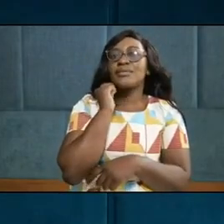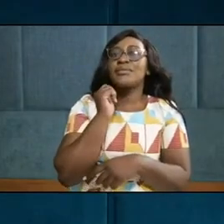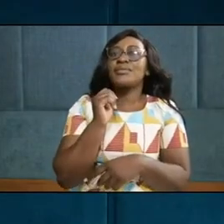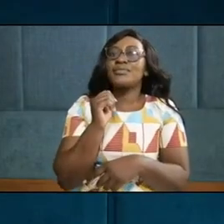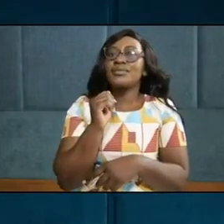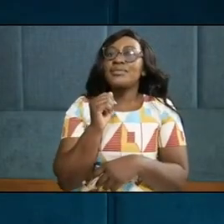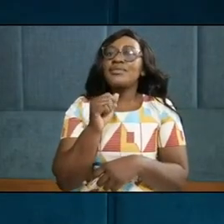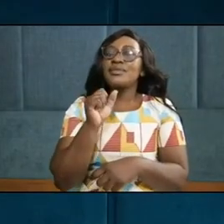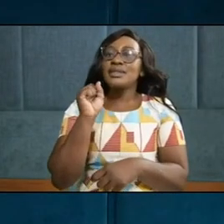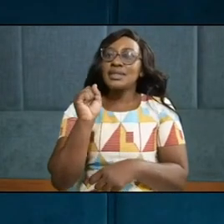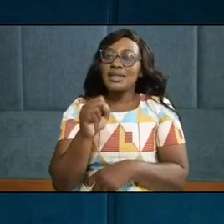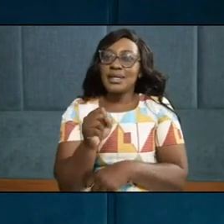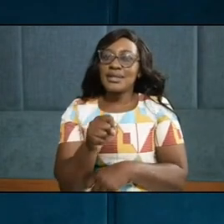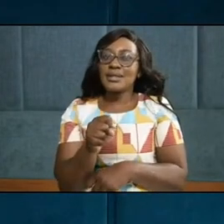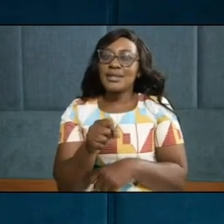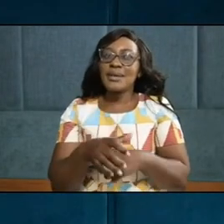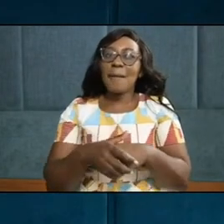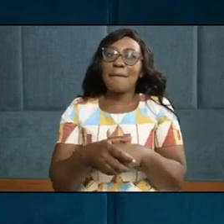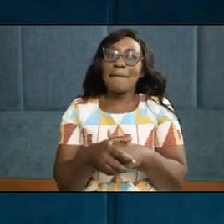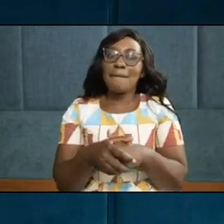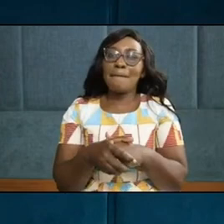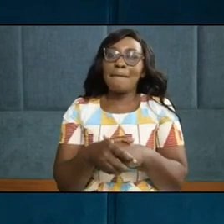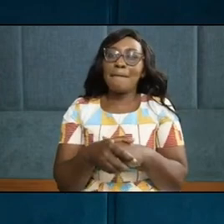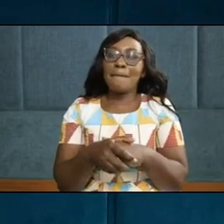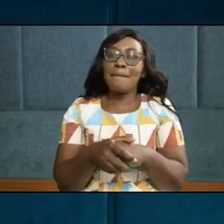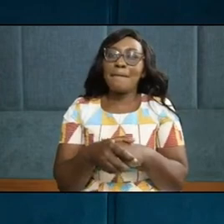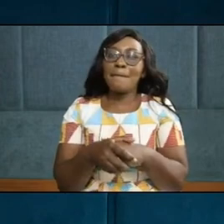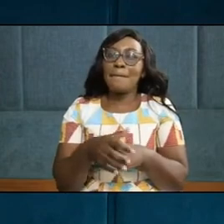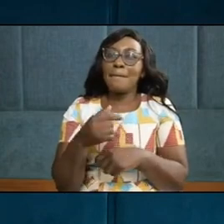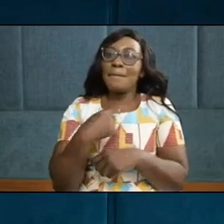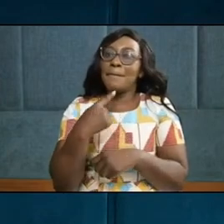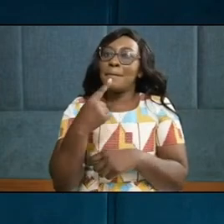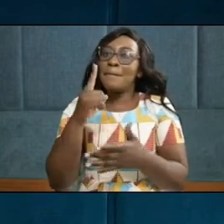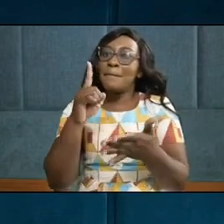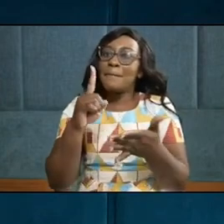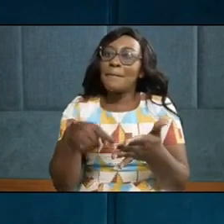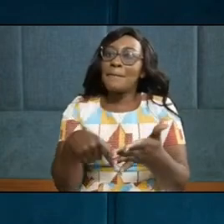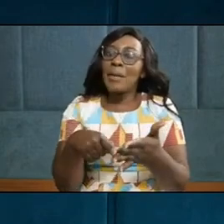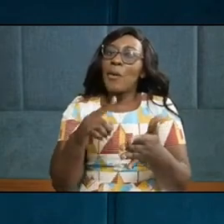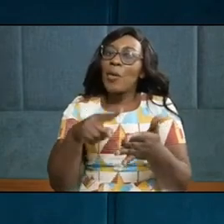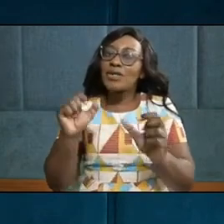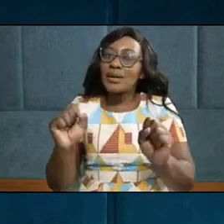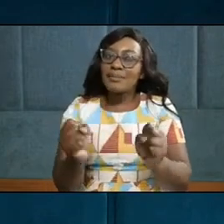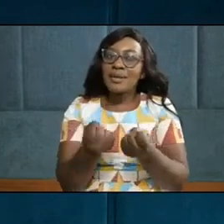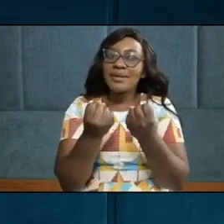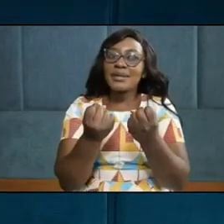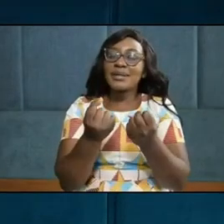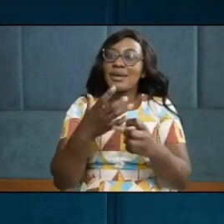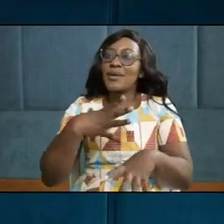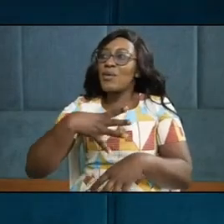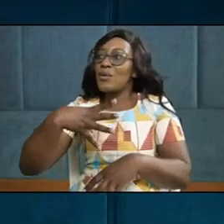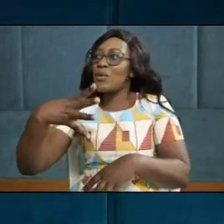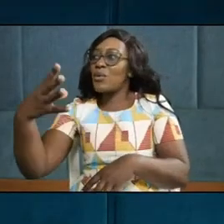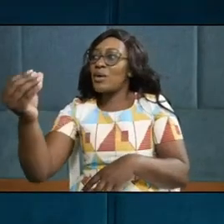no, we've had enough today, let's go home. Is that what happened? No. Mm-hmm. What happened?